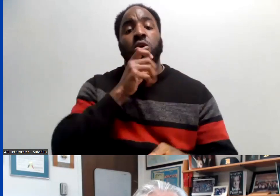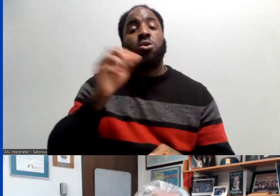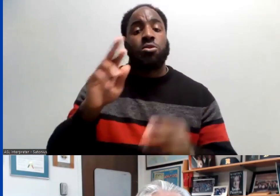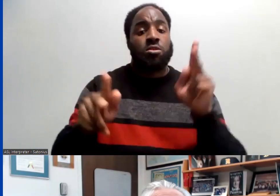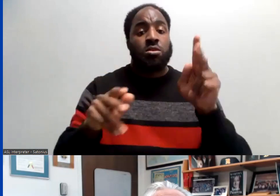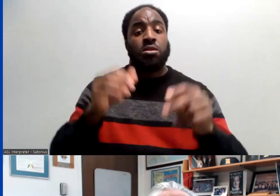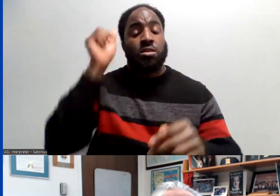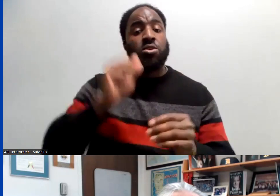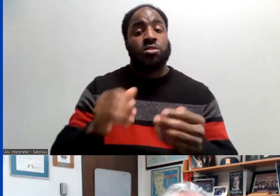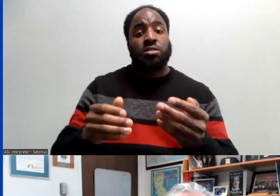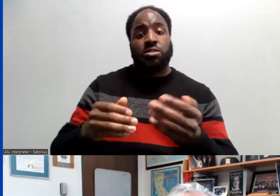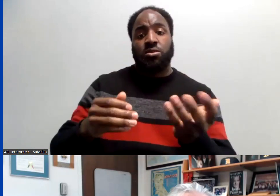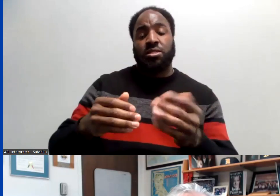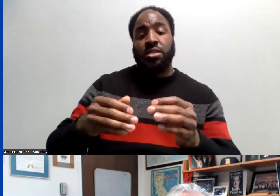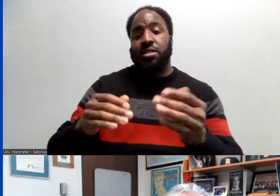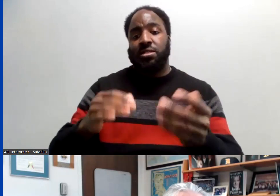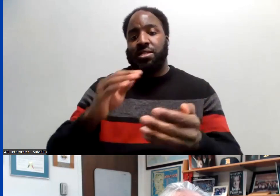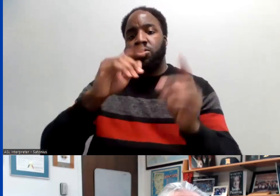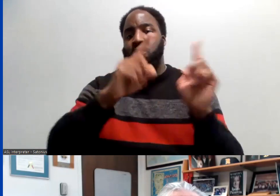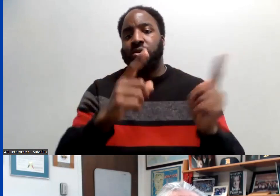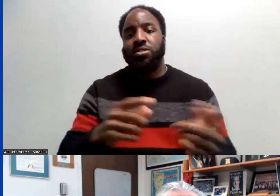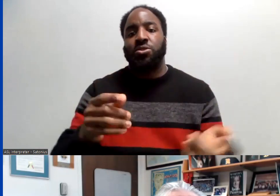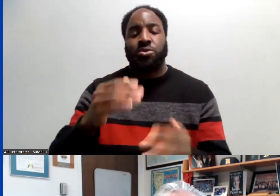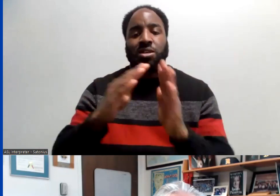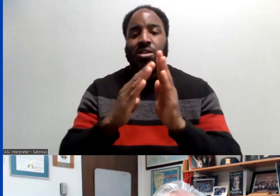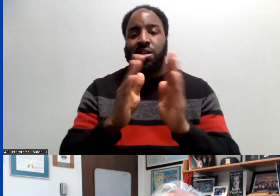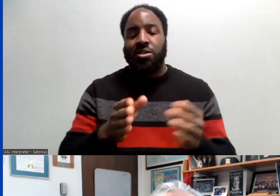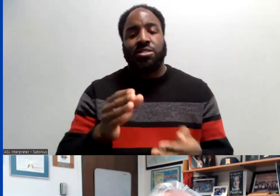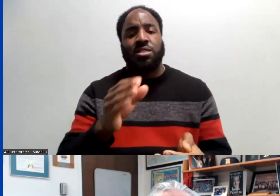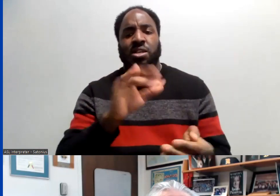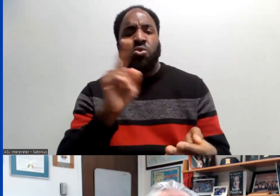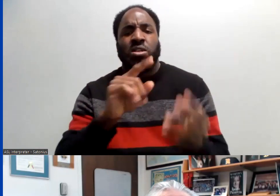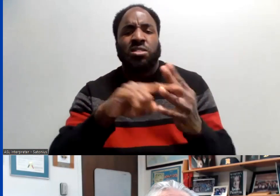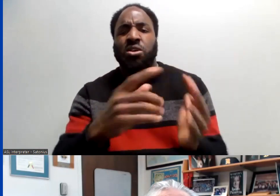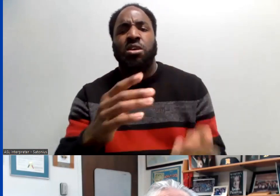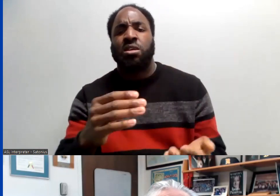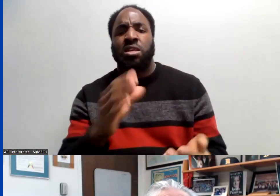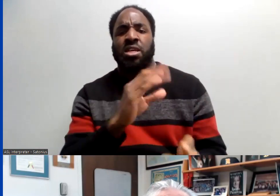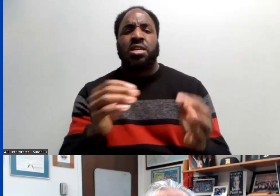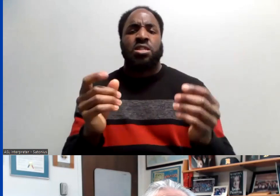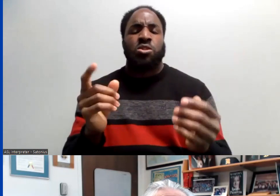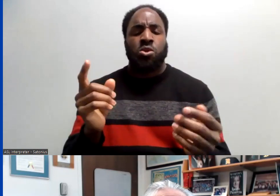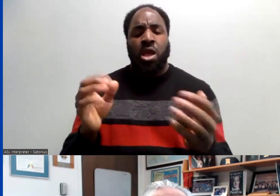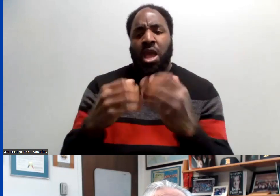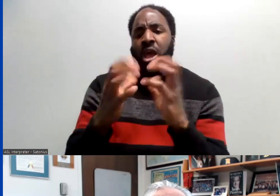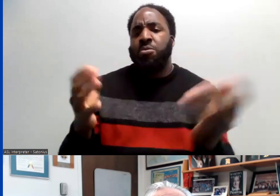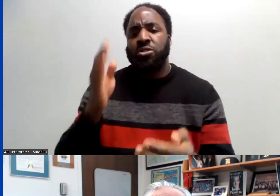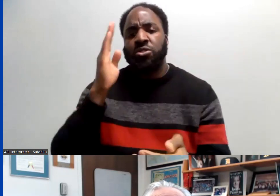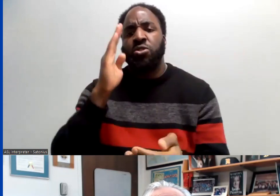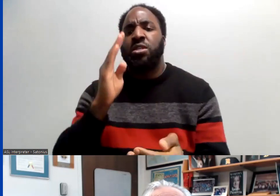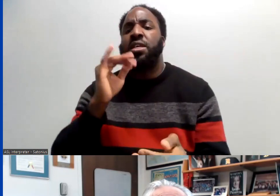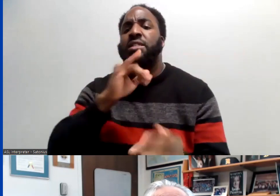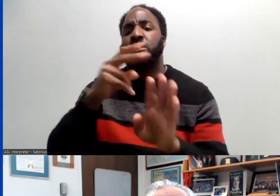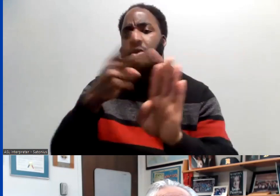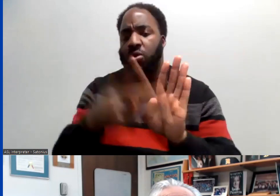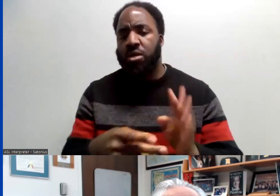up unhoused. Where is that? Has that started? Is that to begin? And how much did you say will be in that program?